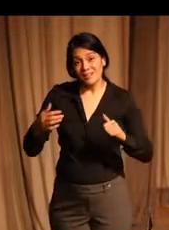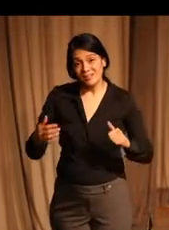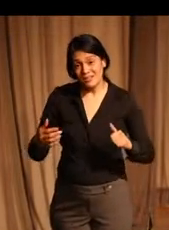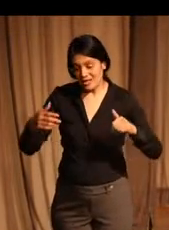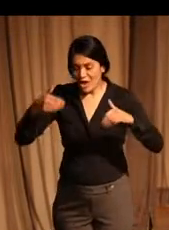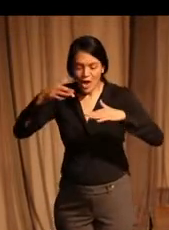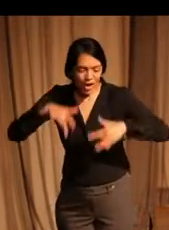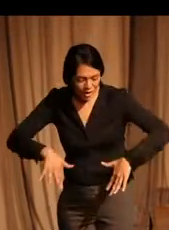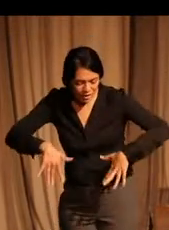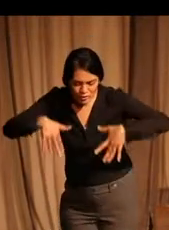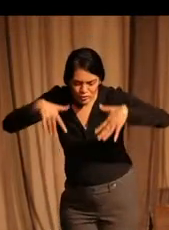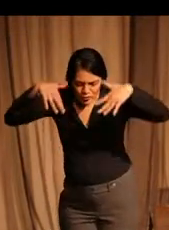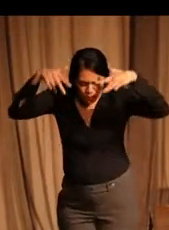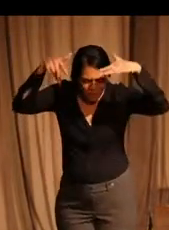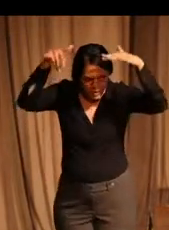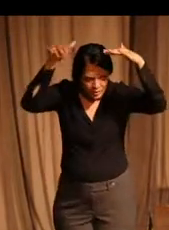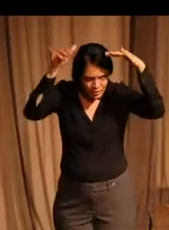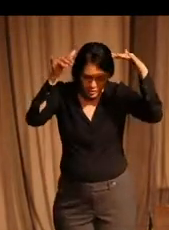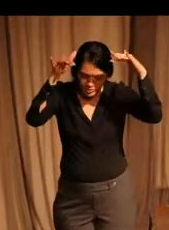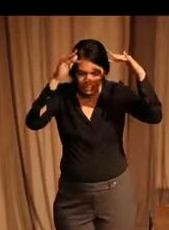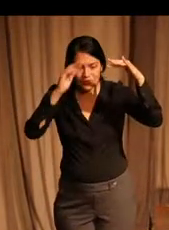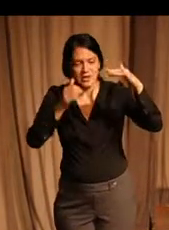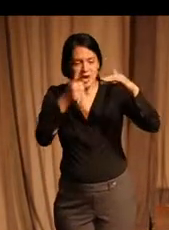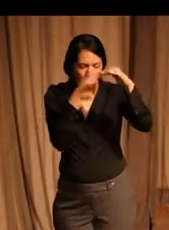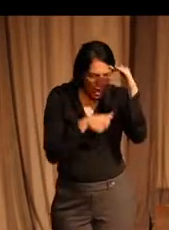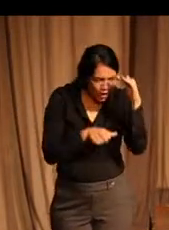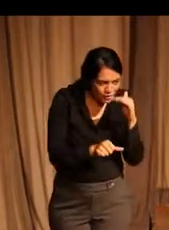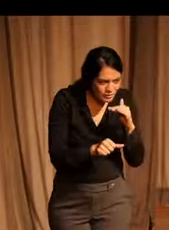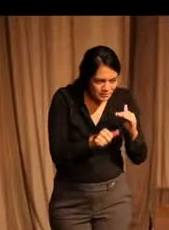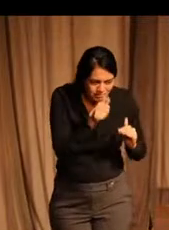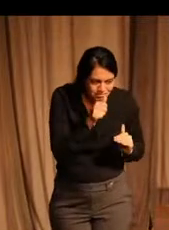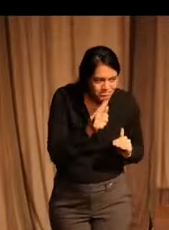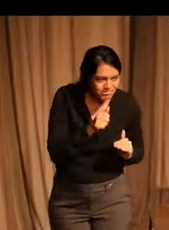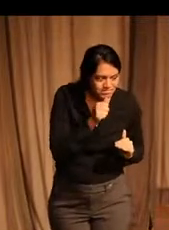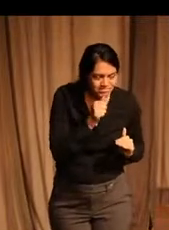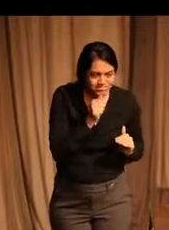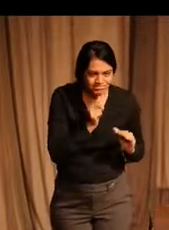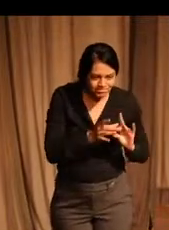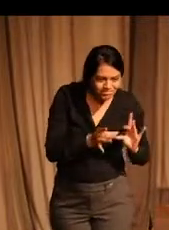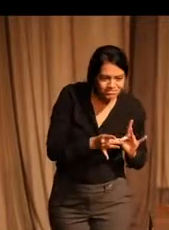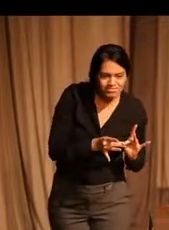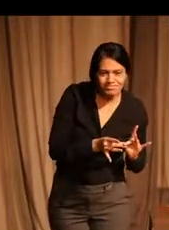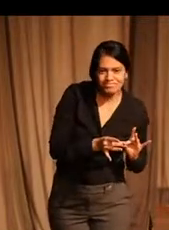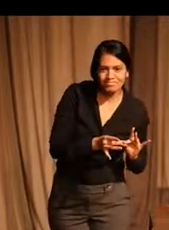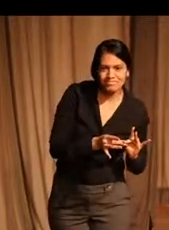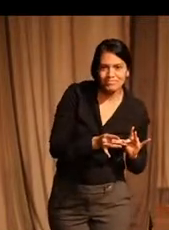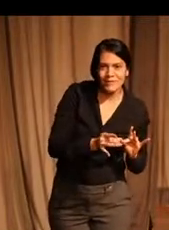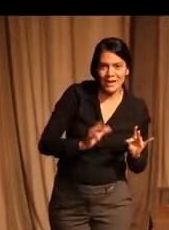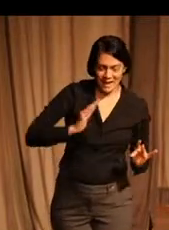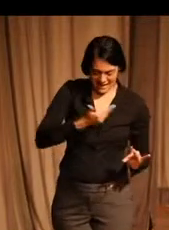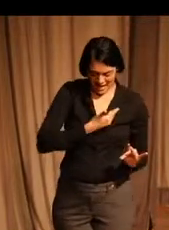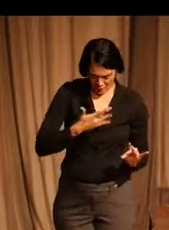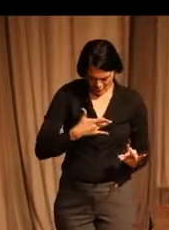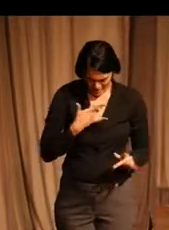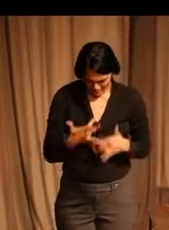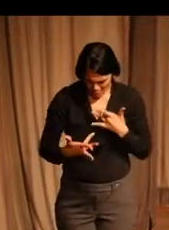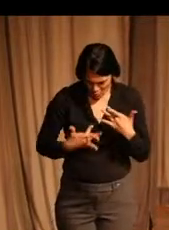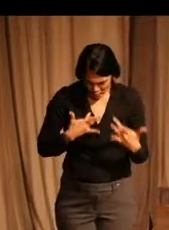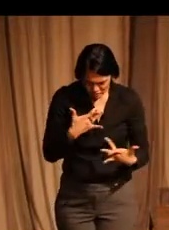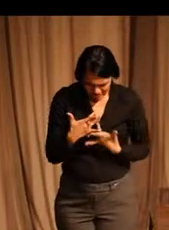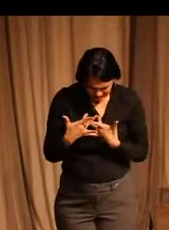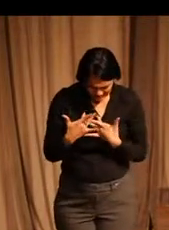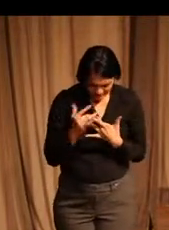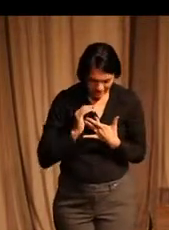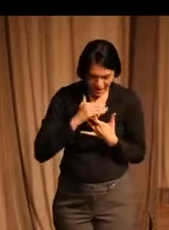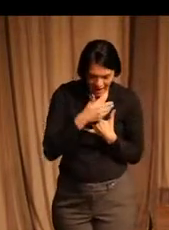free clinics where women have access to abortions. in Miami? I don't know.